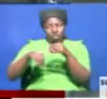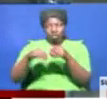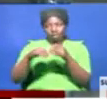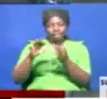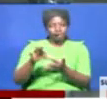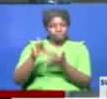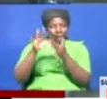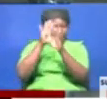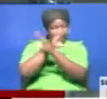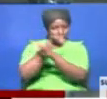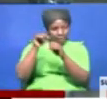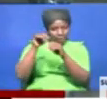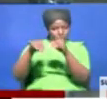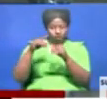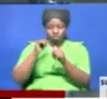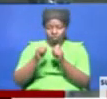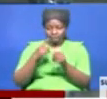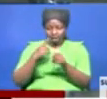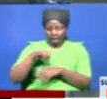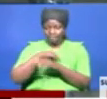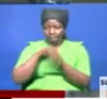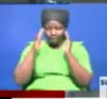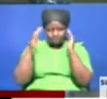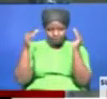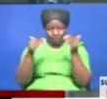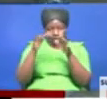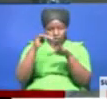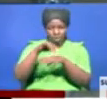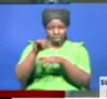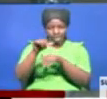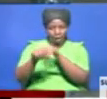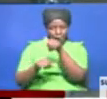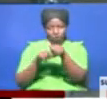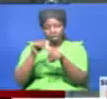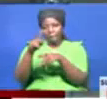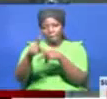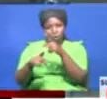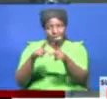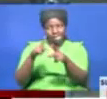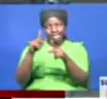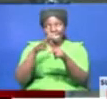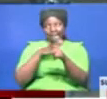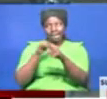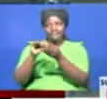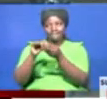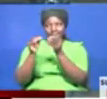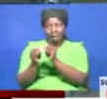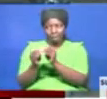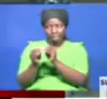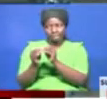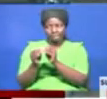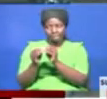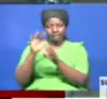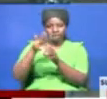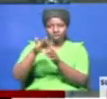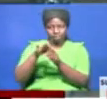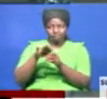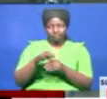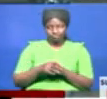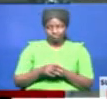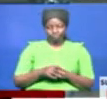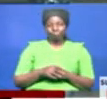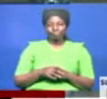election, which we are focusing on, is both about process and the numbers, the figures, the votes,